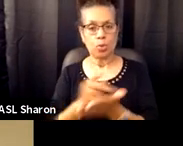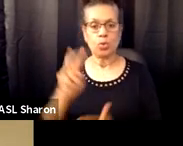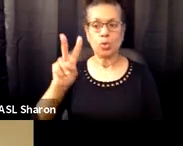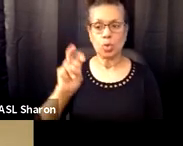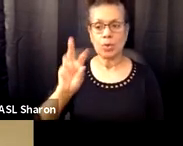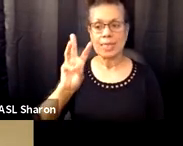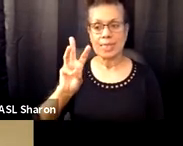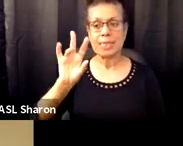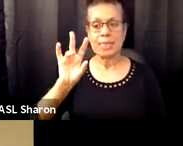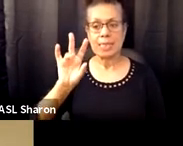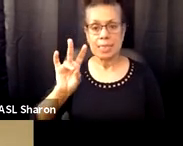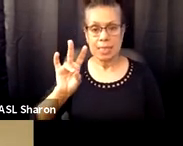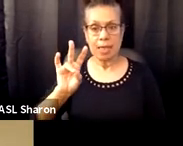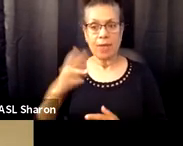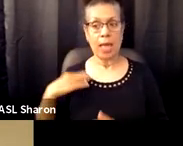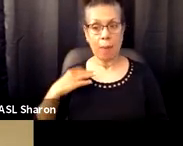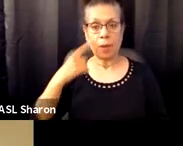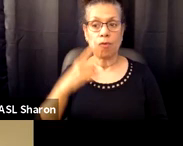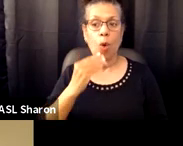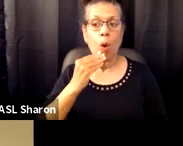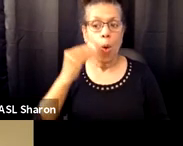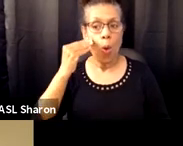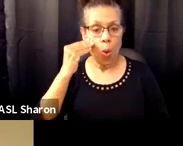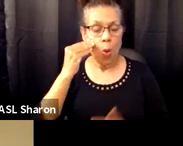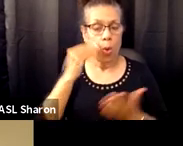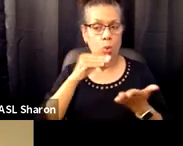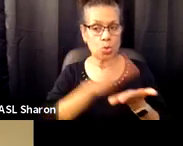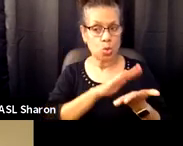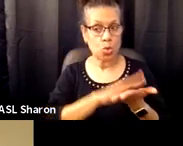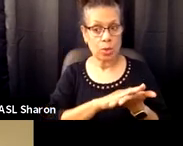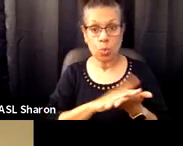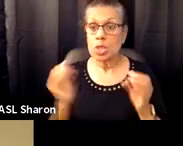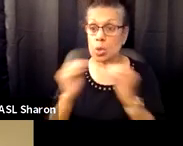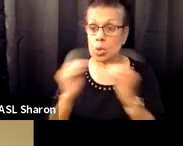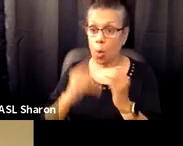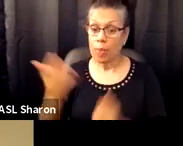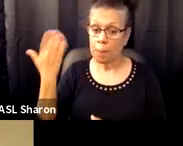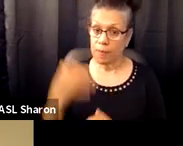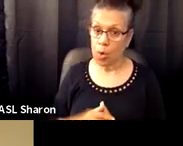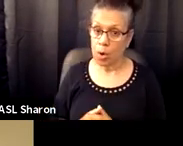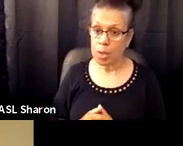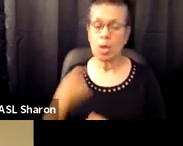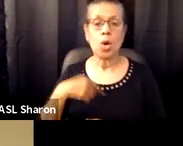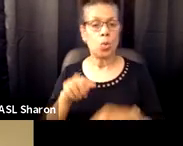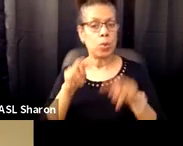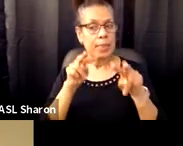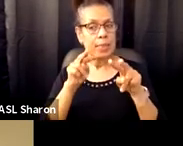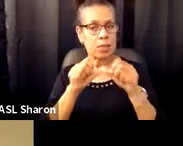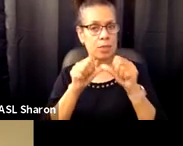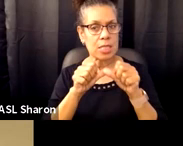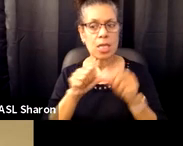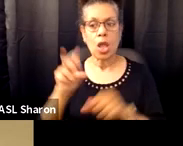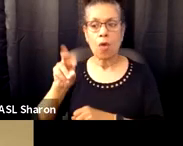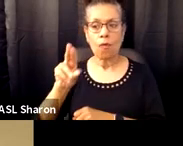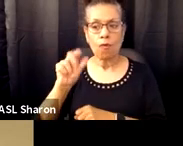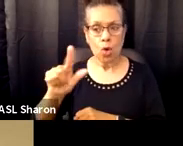applications for homeschooling this year which is higher than in previous years while we continue to explore a virtual school option for